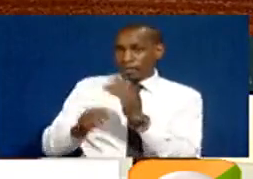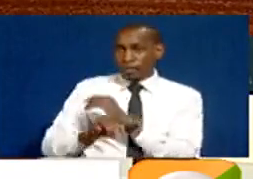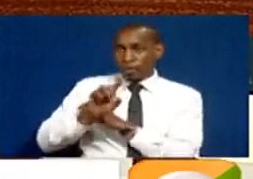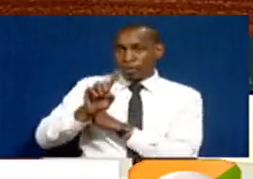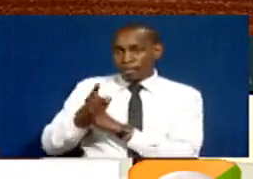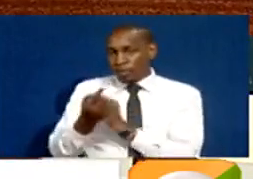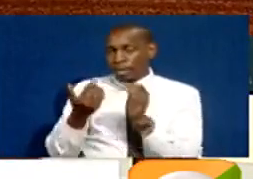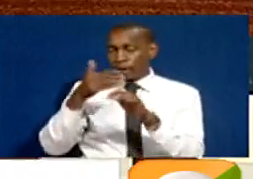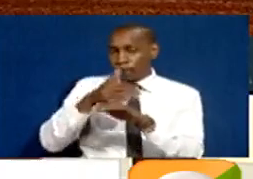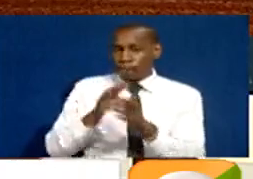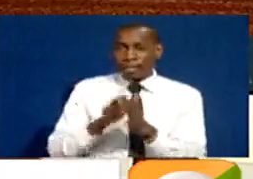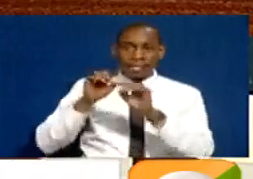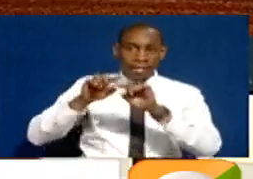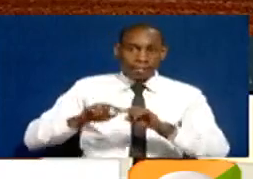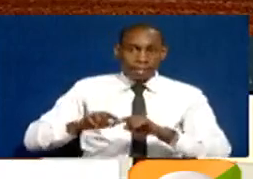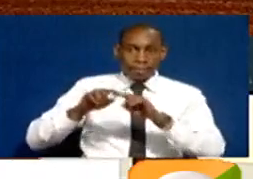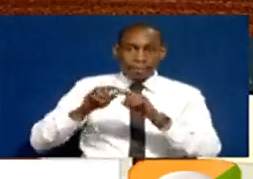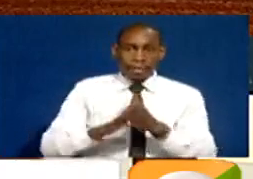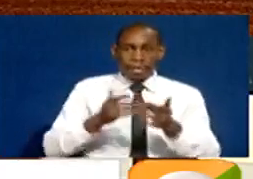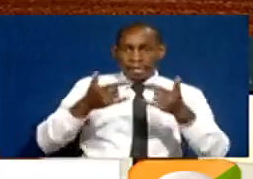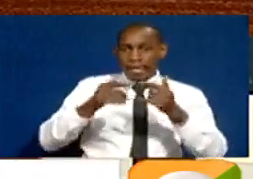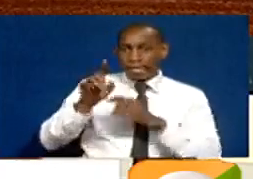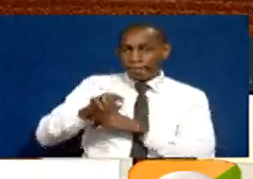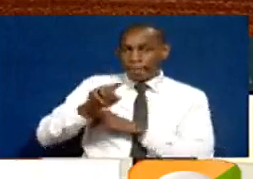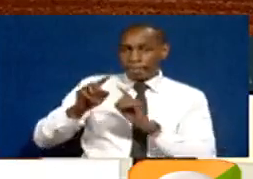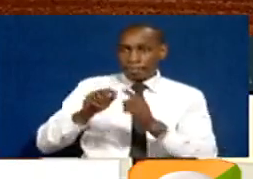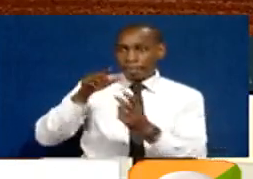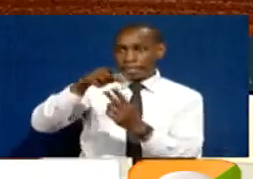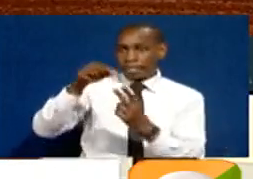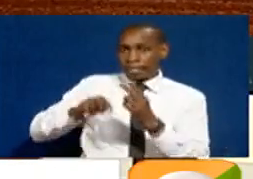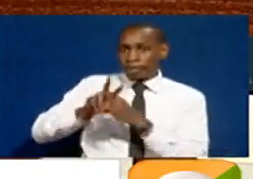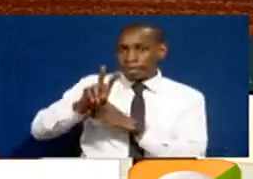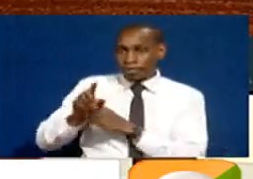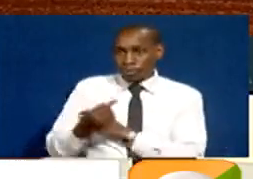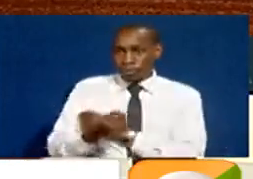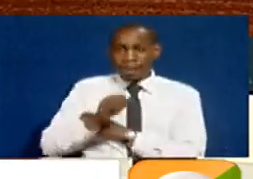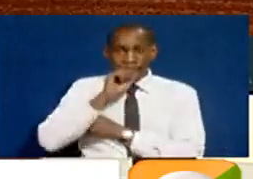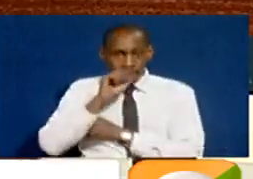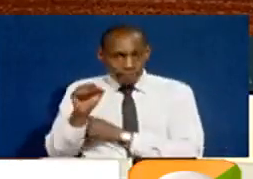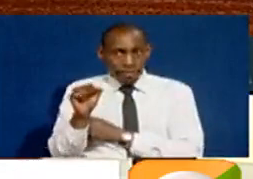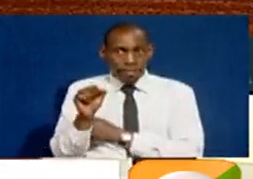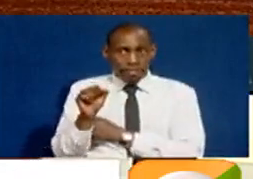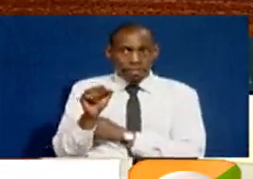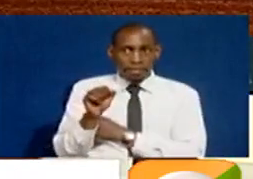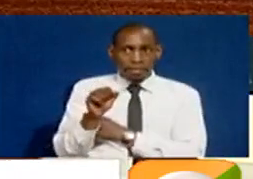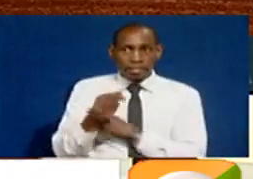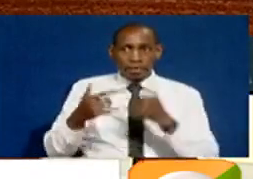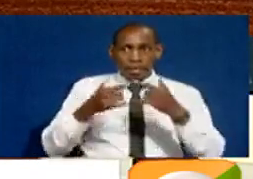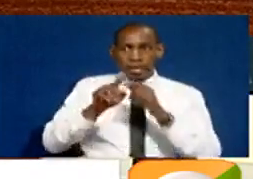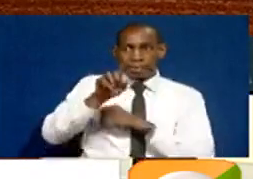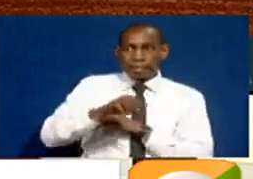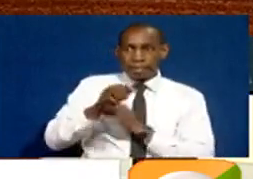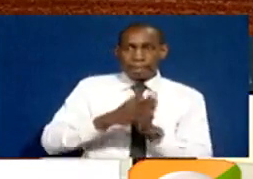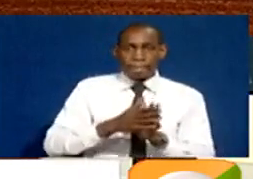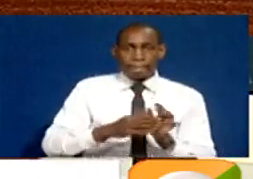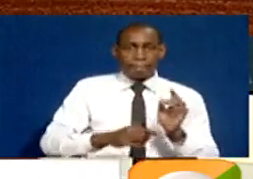1,000 plus, depending on the margins of error. But now a sample of 2,500 has a margin of error of